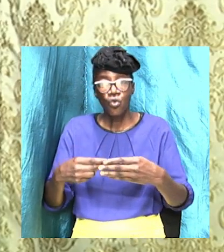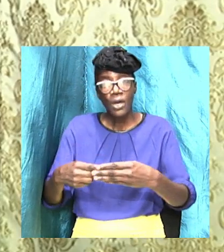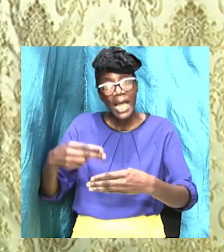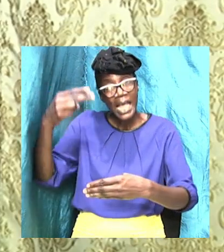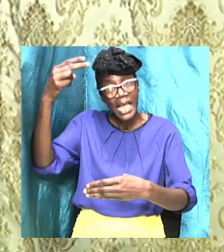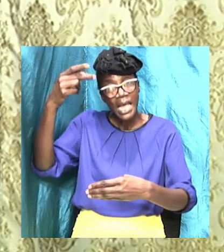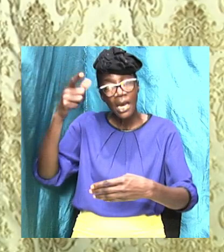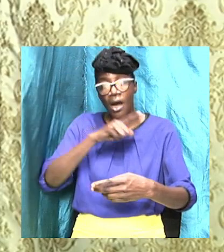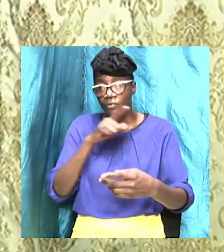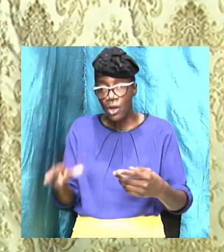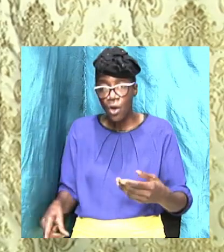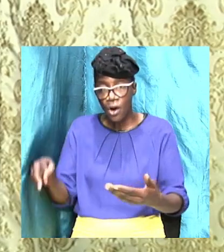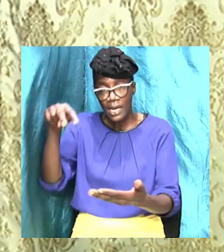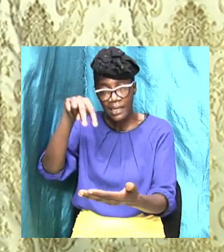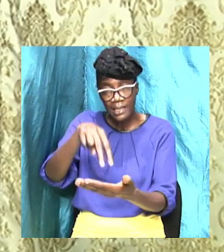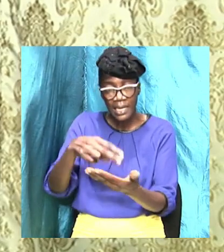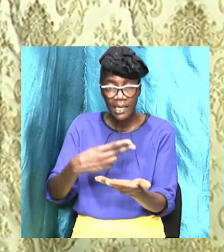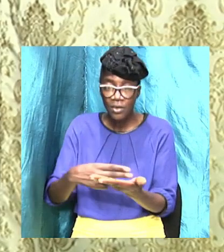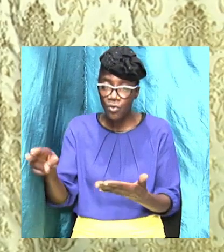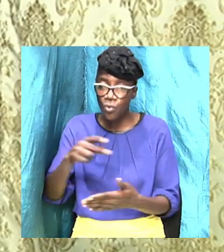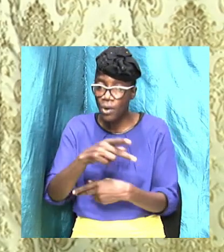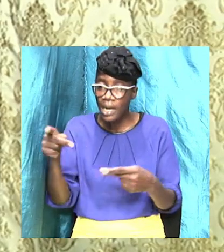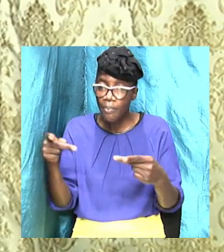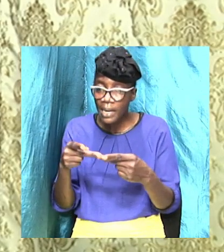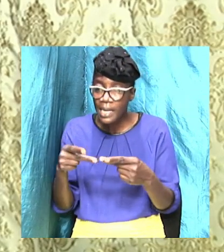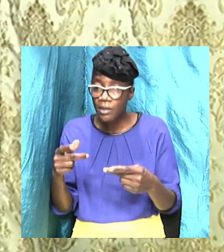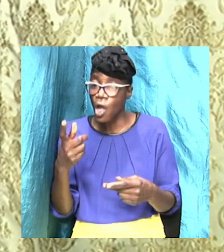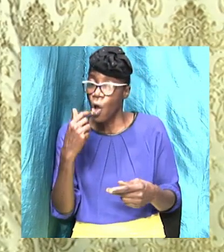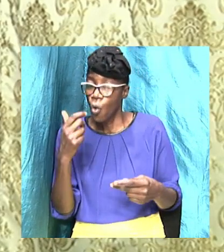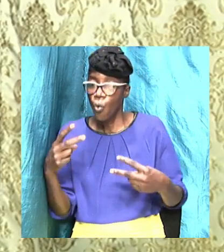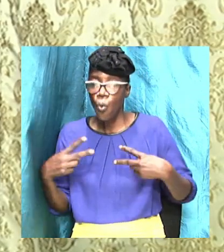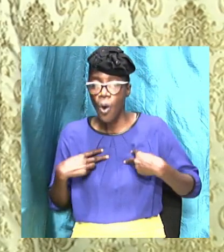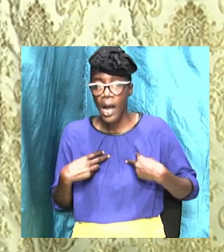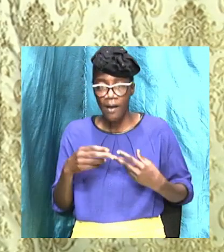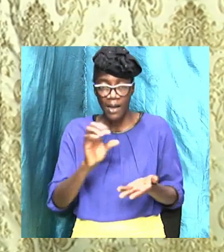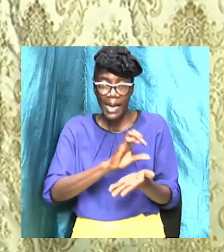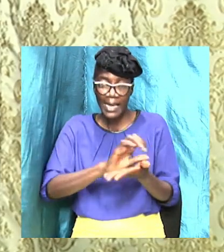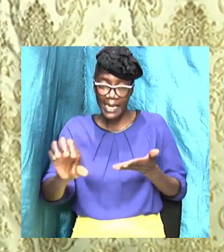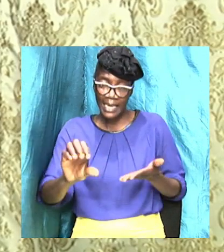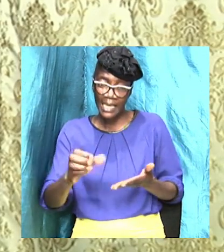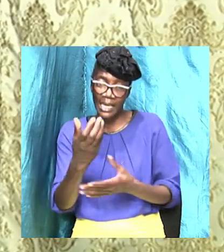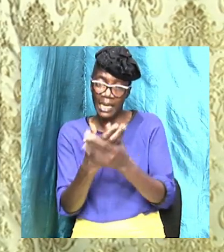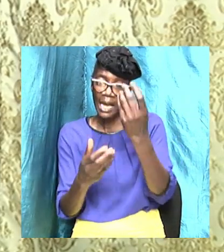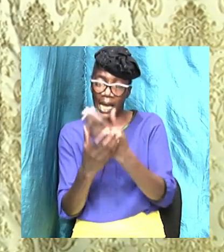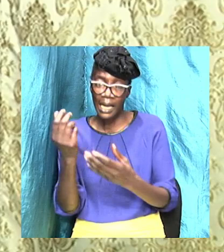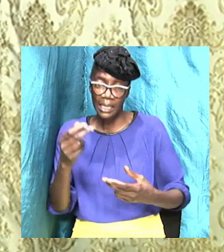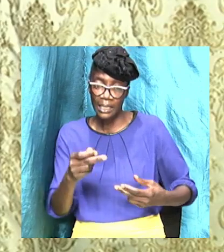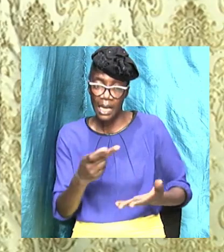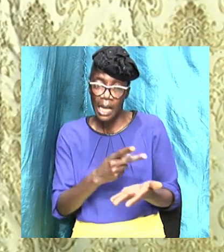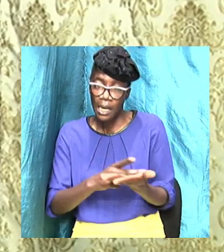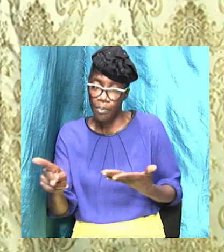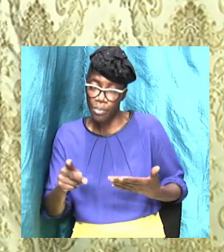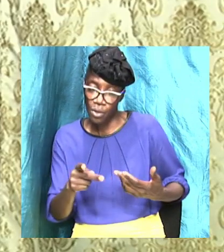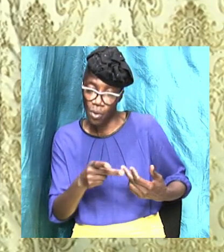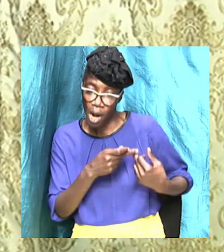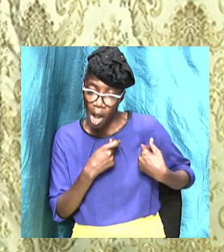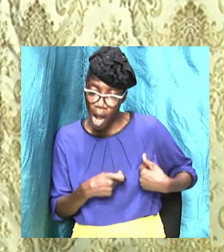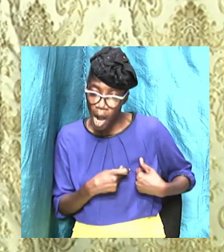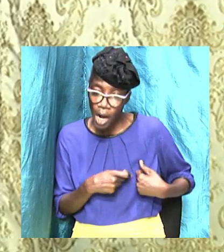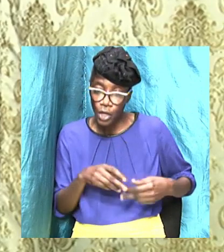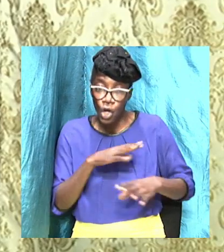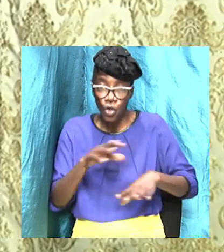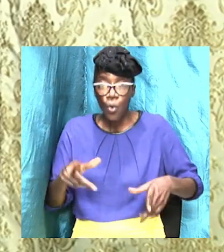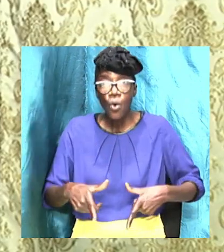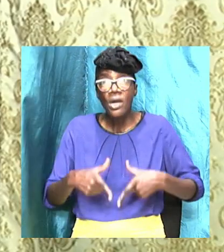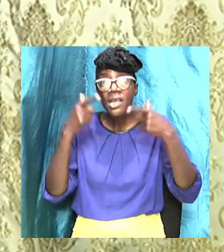stand in his holy place? He said, he that had a clean hands and a pure heart, who had not lifted up his soul